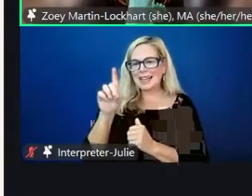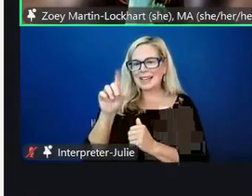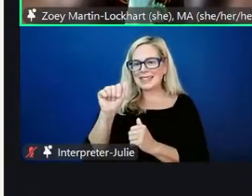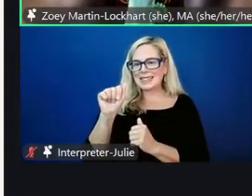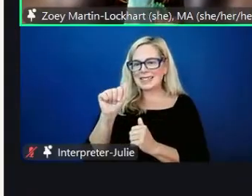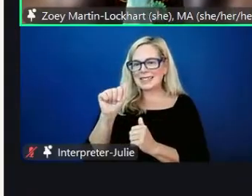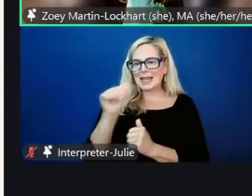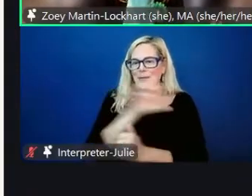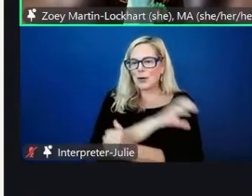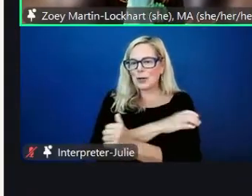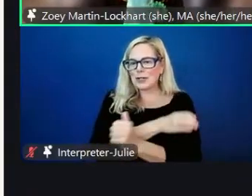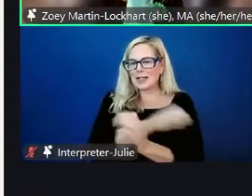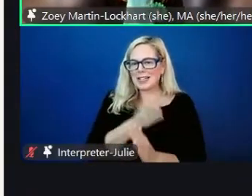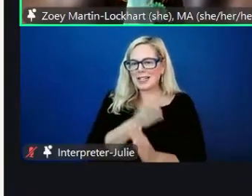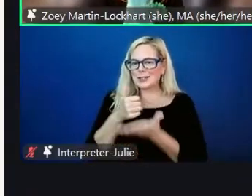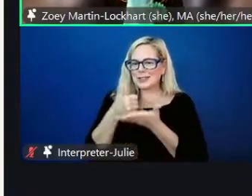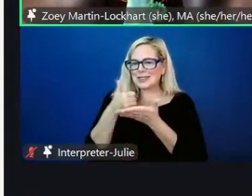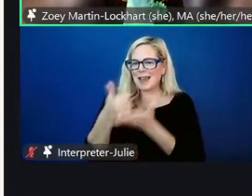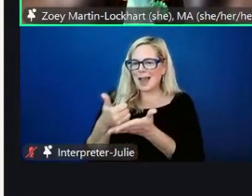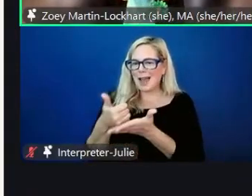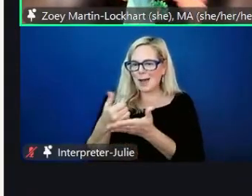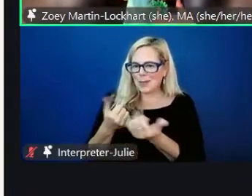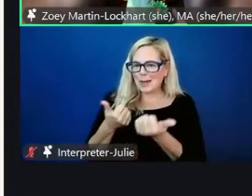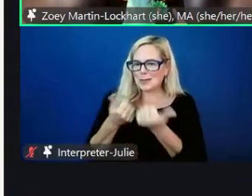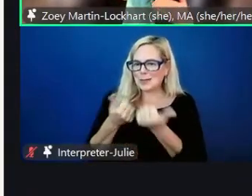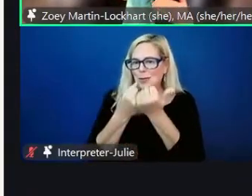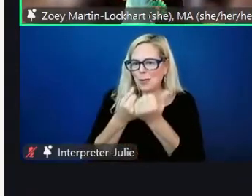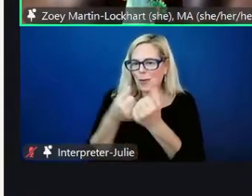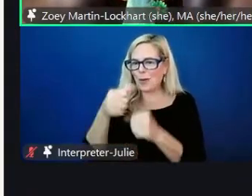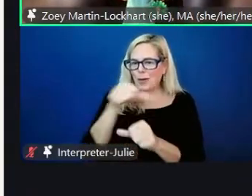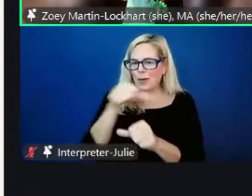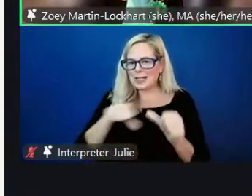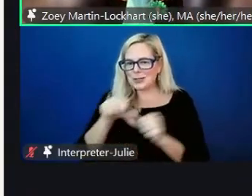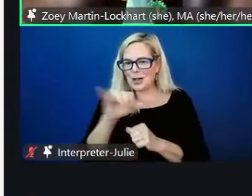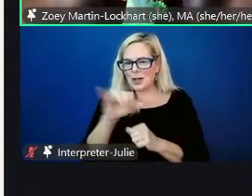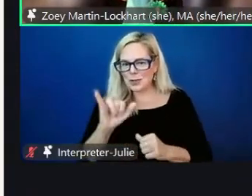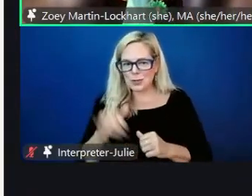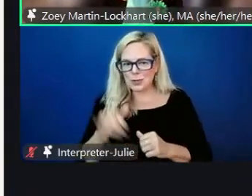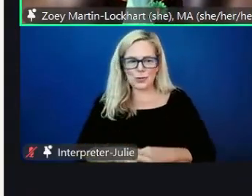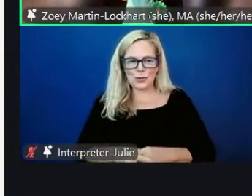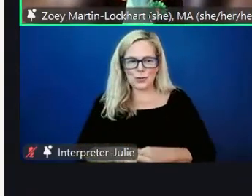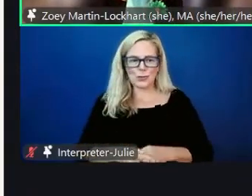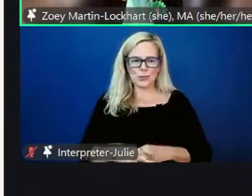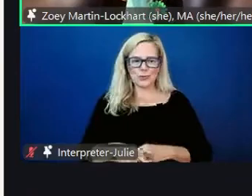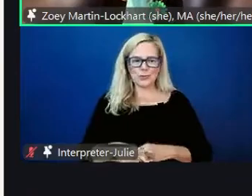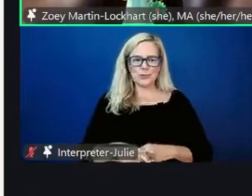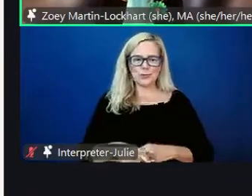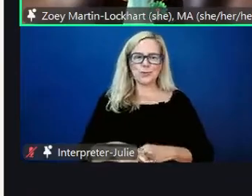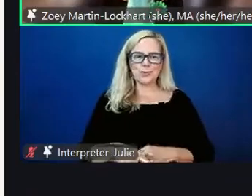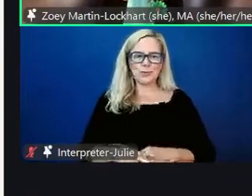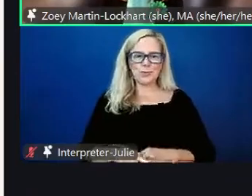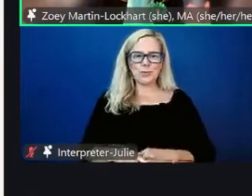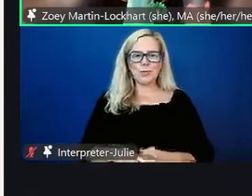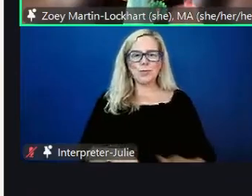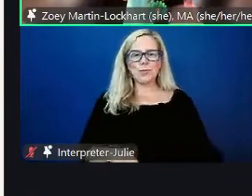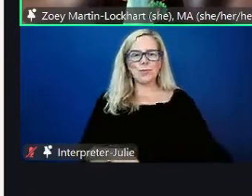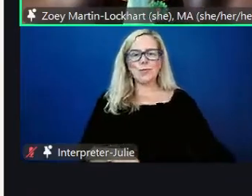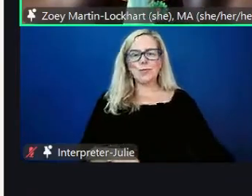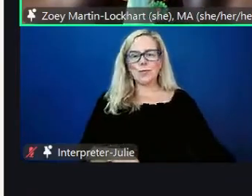too. So what is at stake? What are the impacts of these disability medical